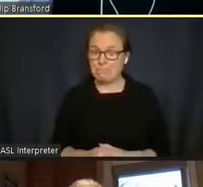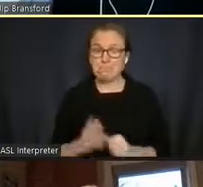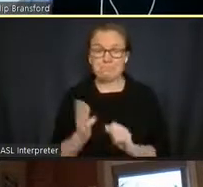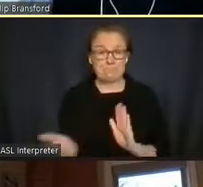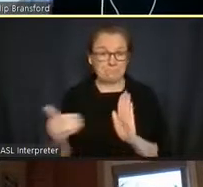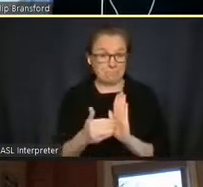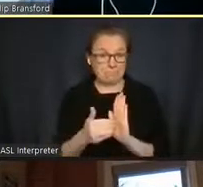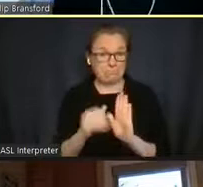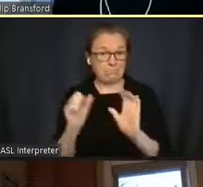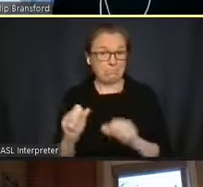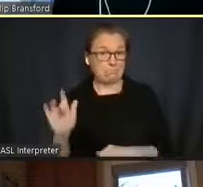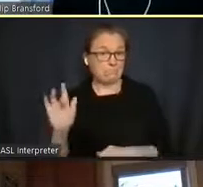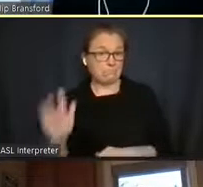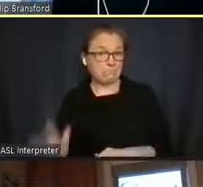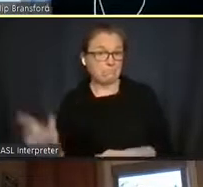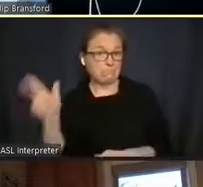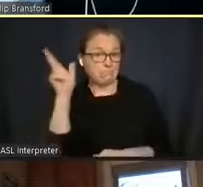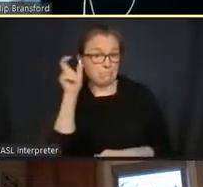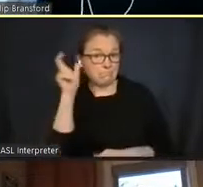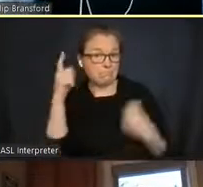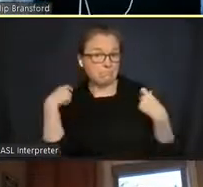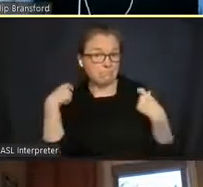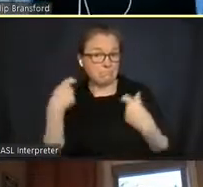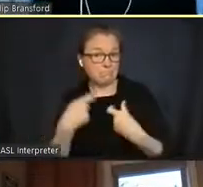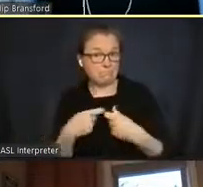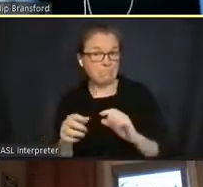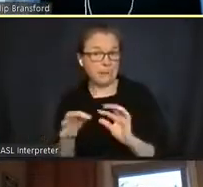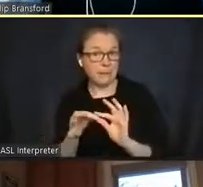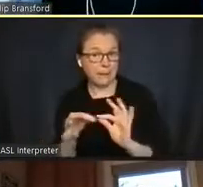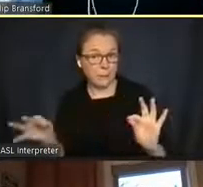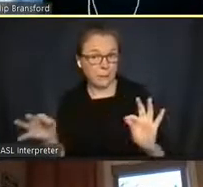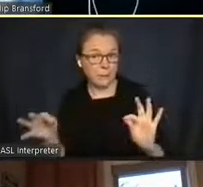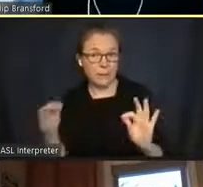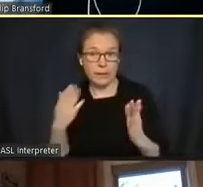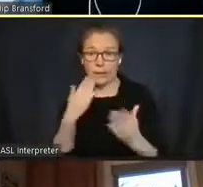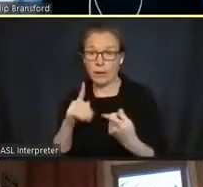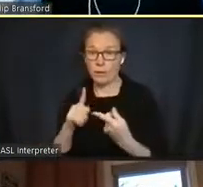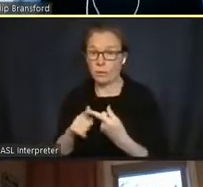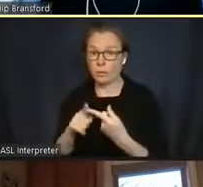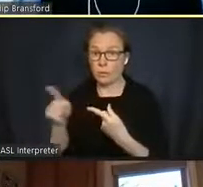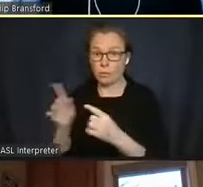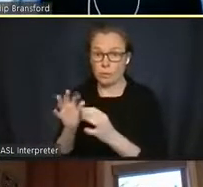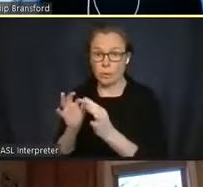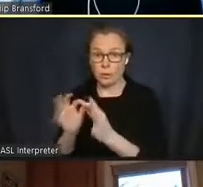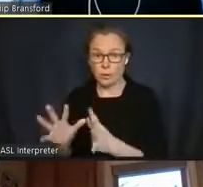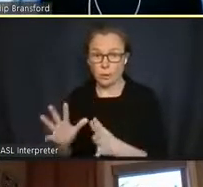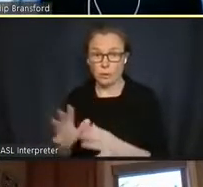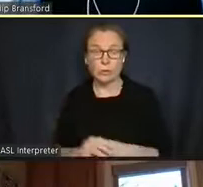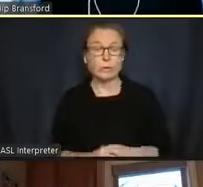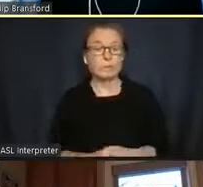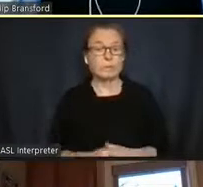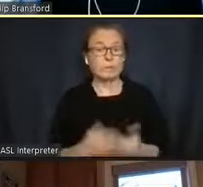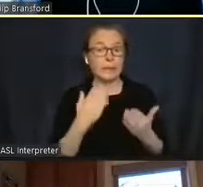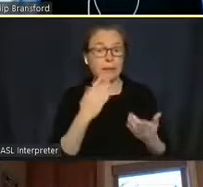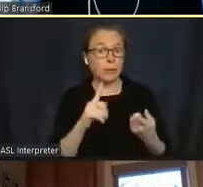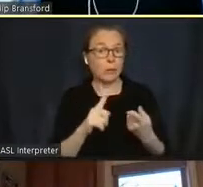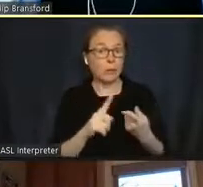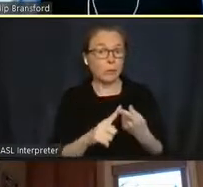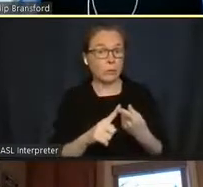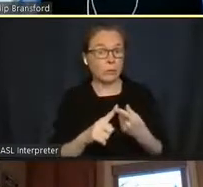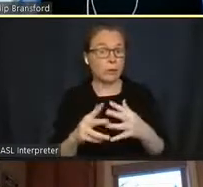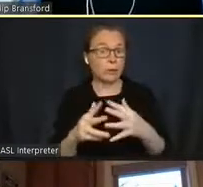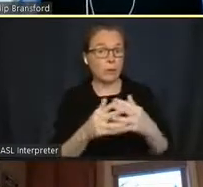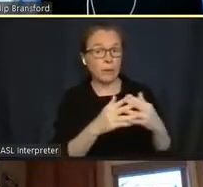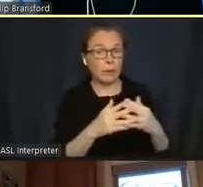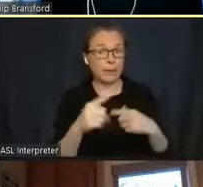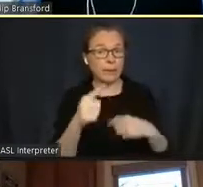Spanish interpretation. And we're thankful for him for providing that. I'm also thankful for our American Sign Language